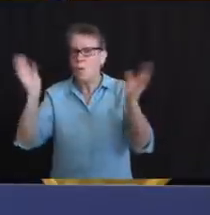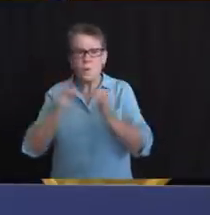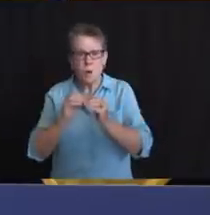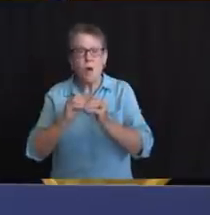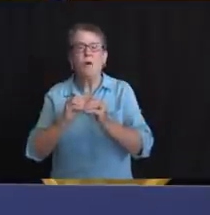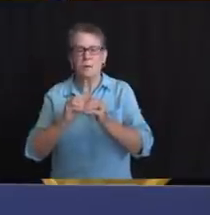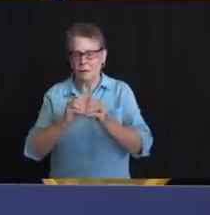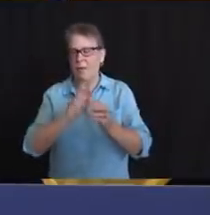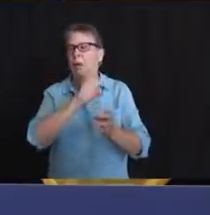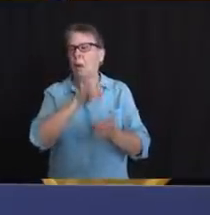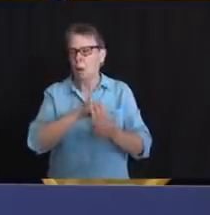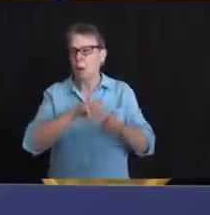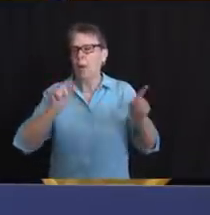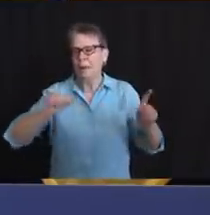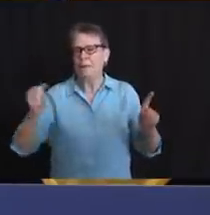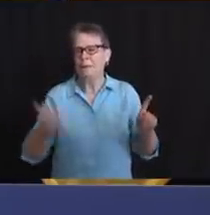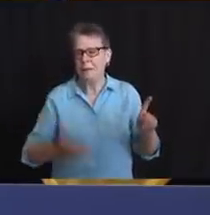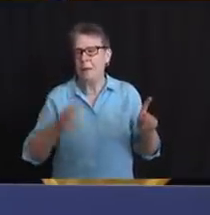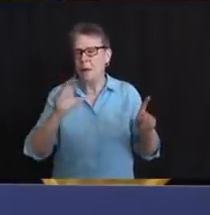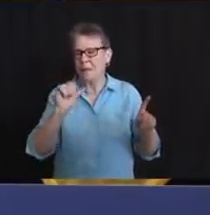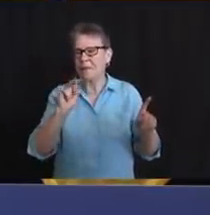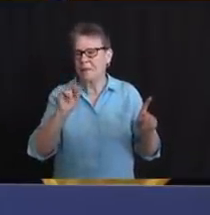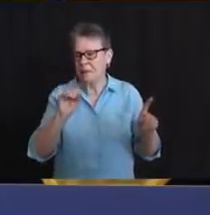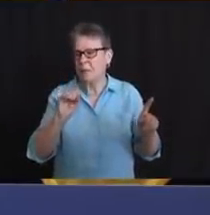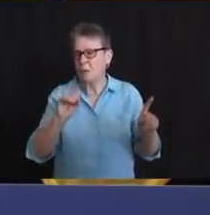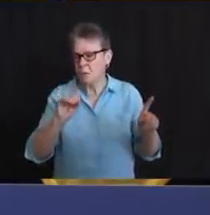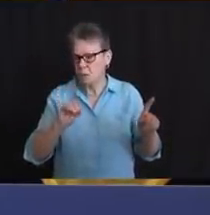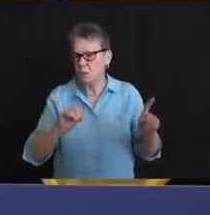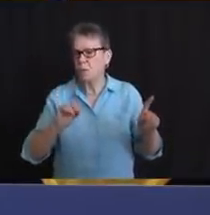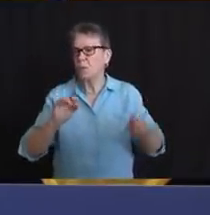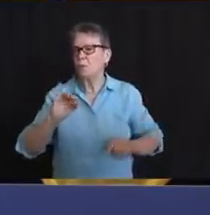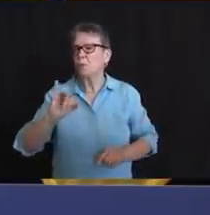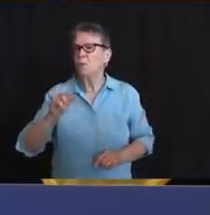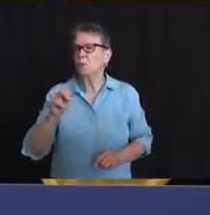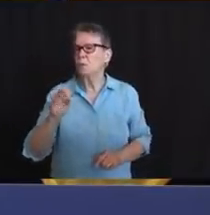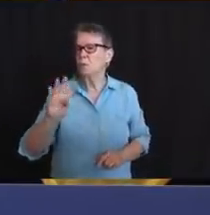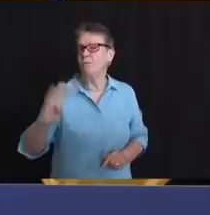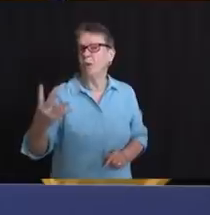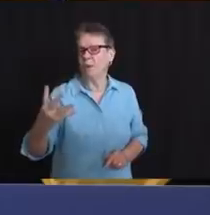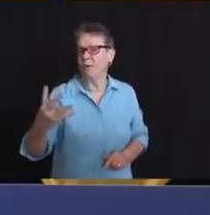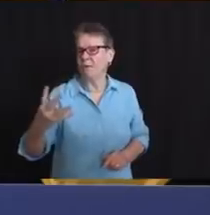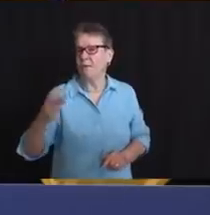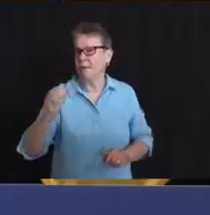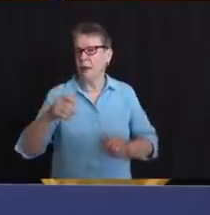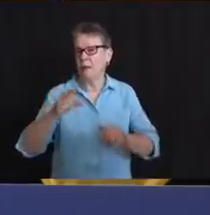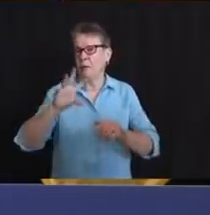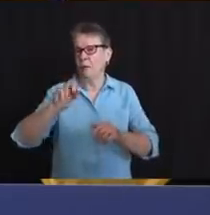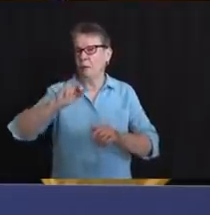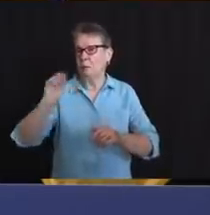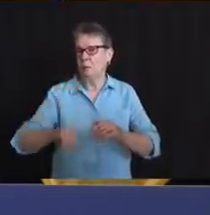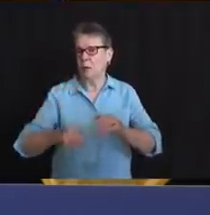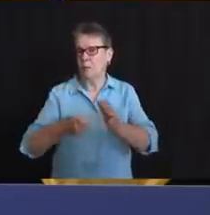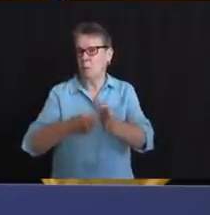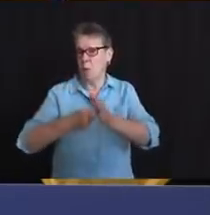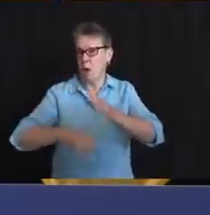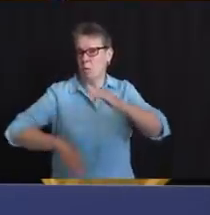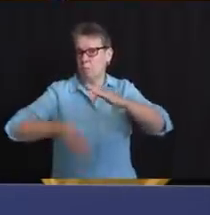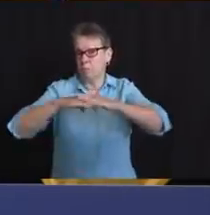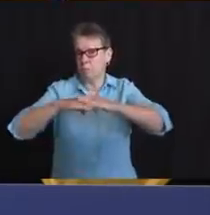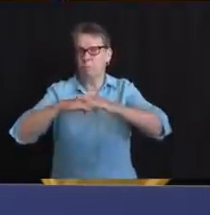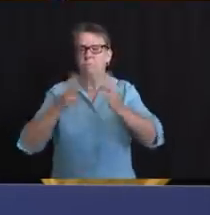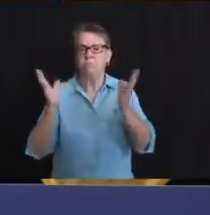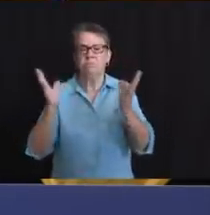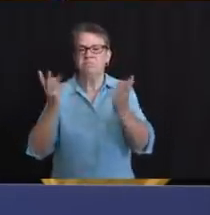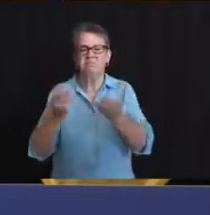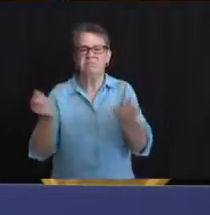back up full bore. Anything you want to add to that, Paramil? So the 6-foot distancing requirement will be lifted for casinos as of this